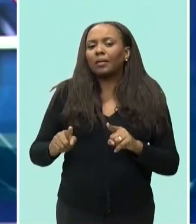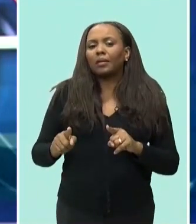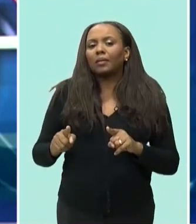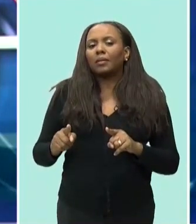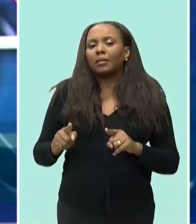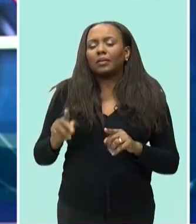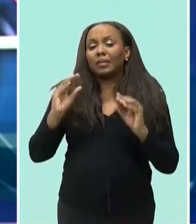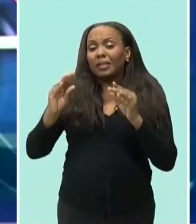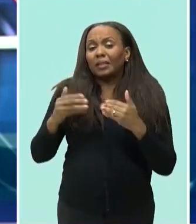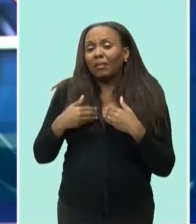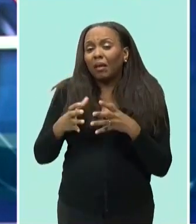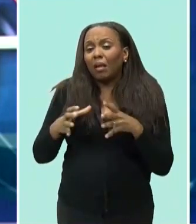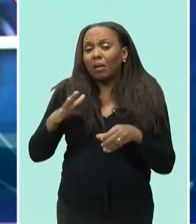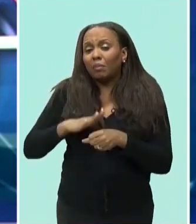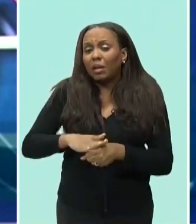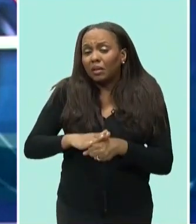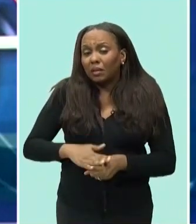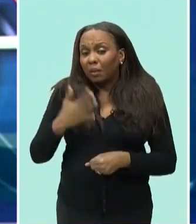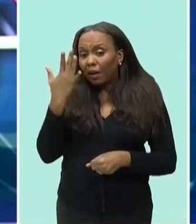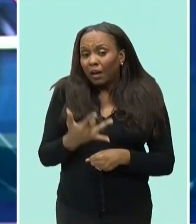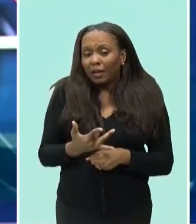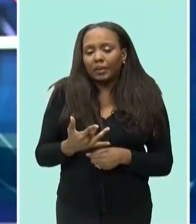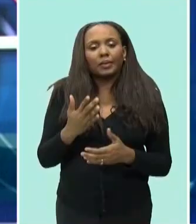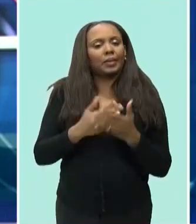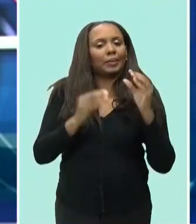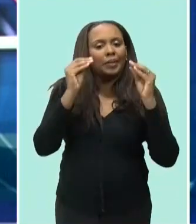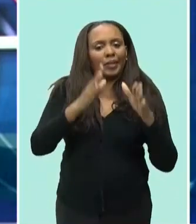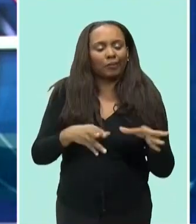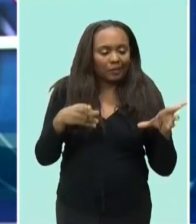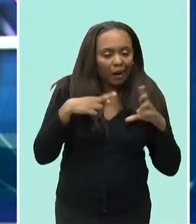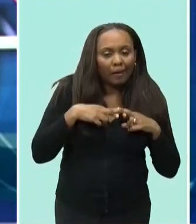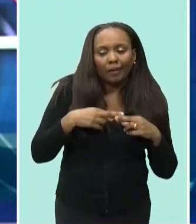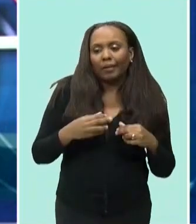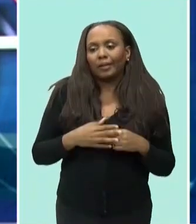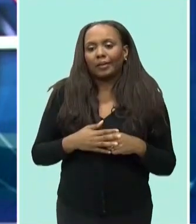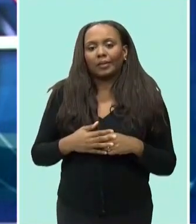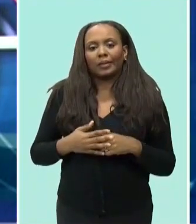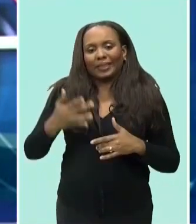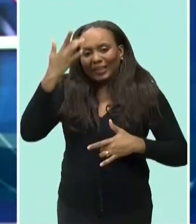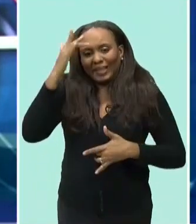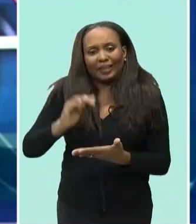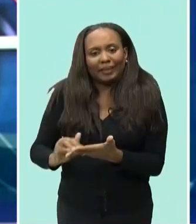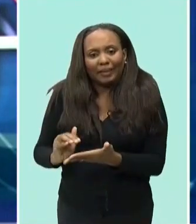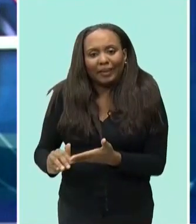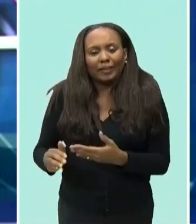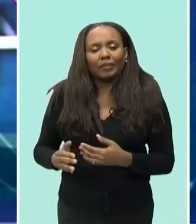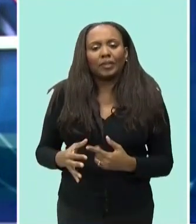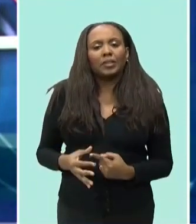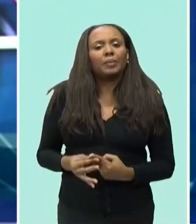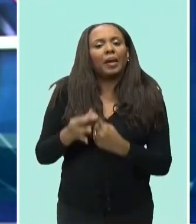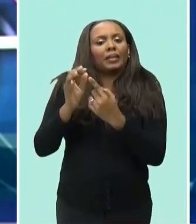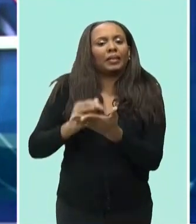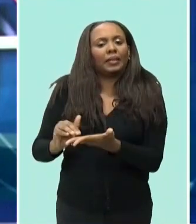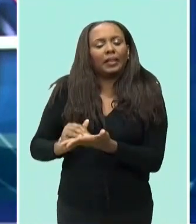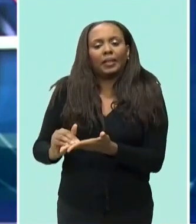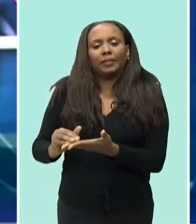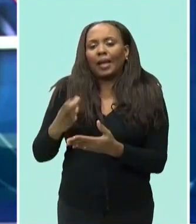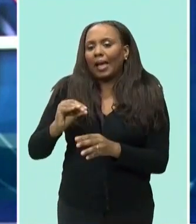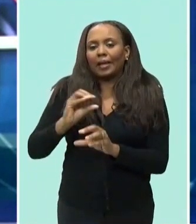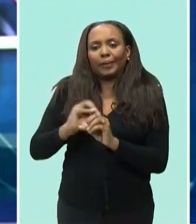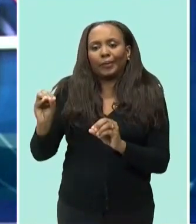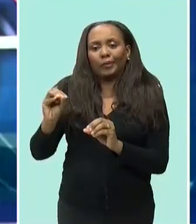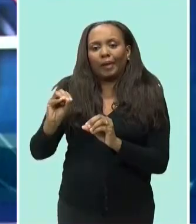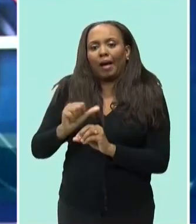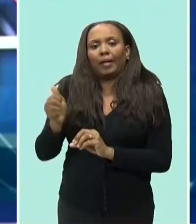Spencer says many teachers have retired, some are on sick leave and special leave, and there are no replacements. He says one of the biggest